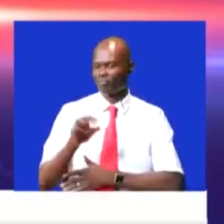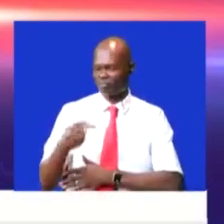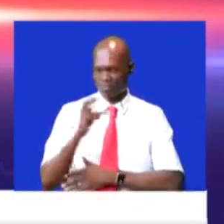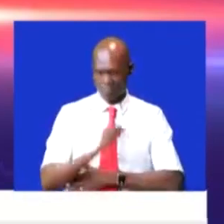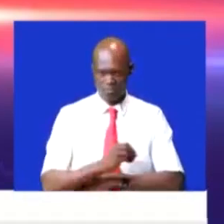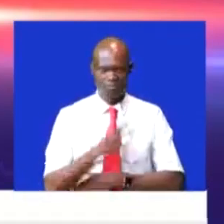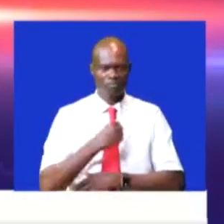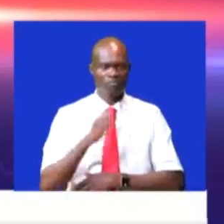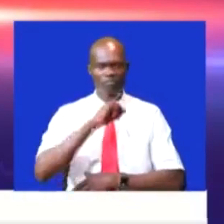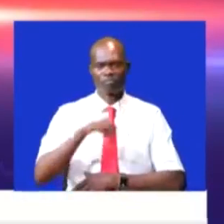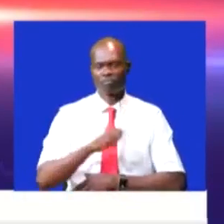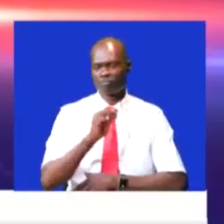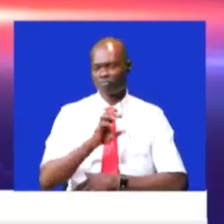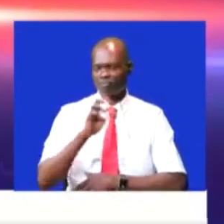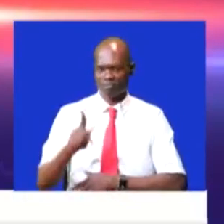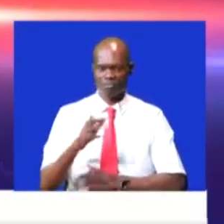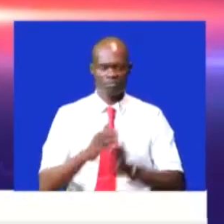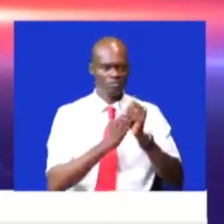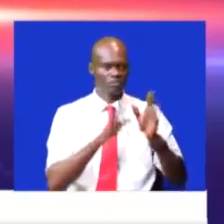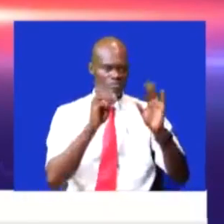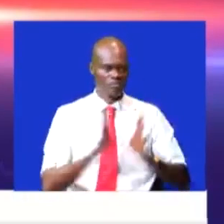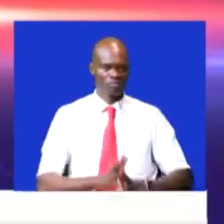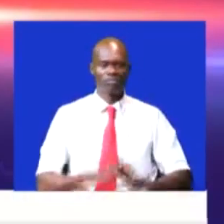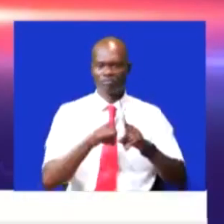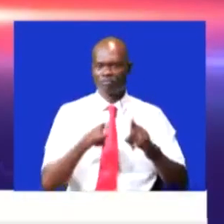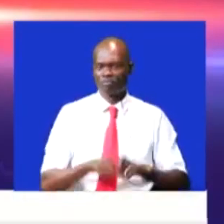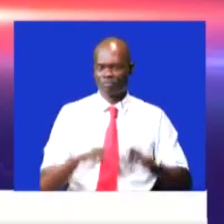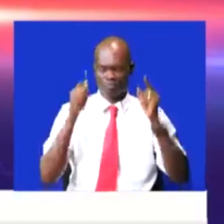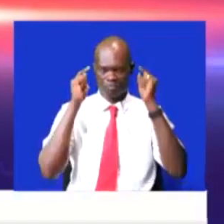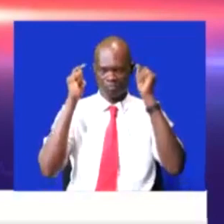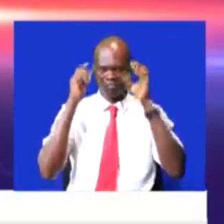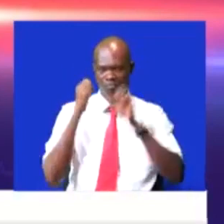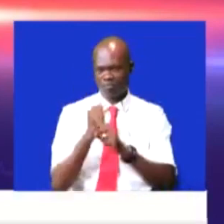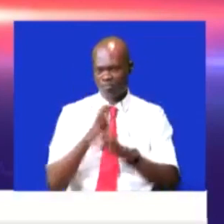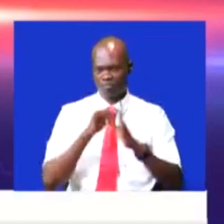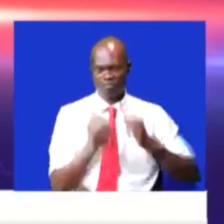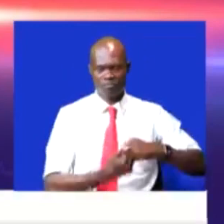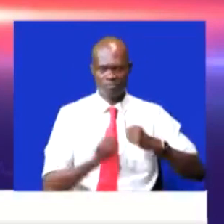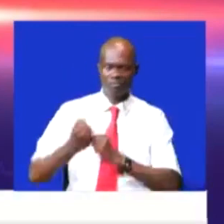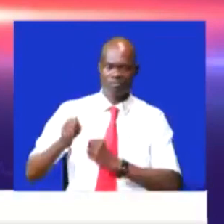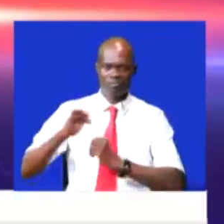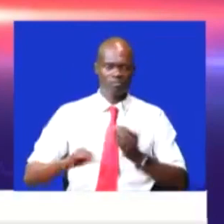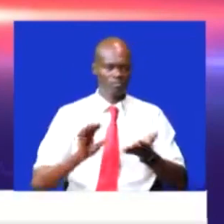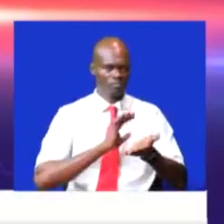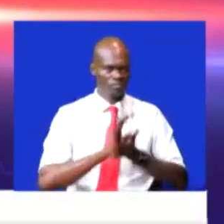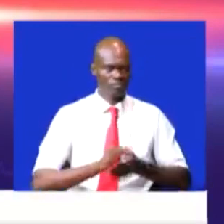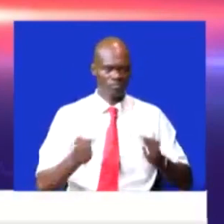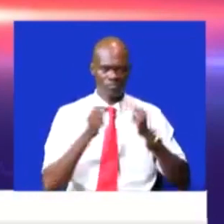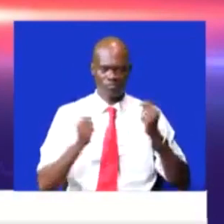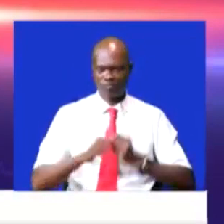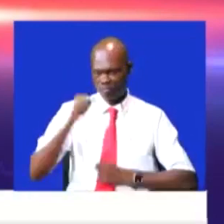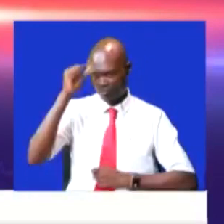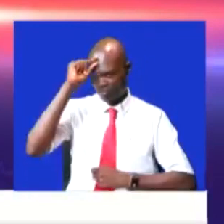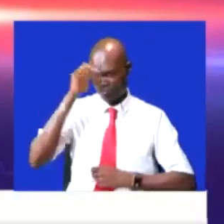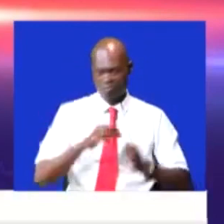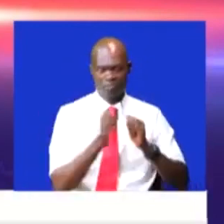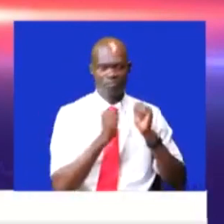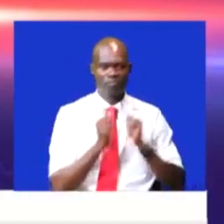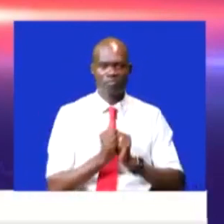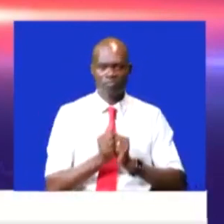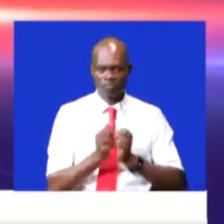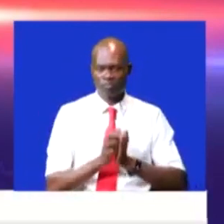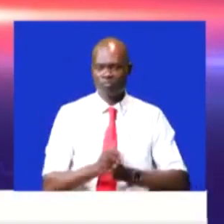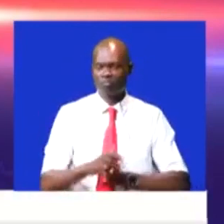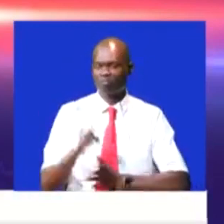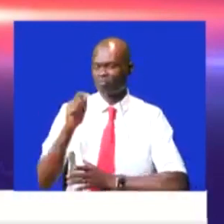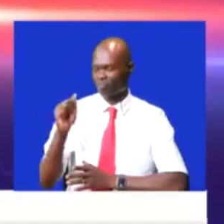jakom Jakoth koro ne otelo ni jopuonje wede e bago ng'anyo mar tipo e boma ne Homabay ka gikwedo okang' ma piny owacho kaachiel kod duol mar